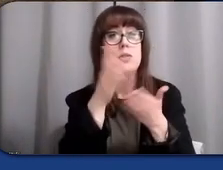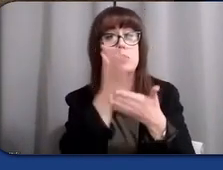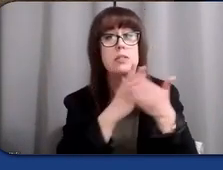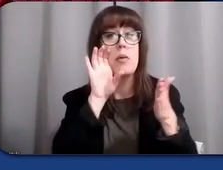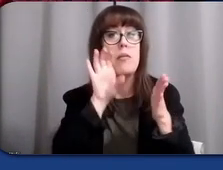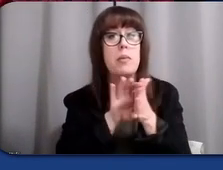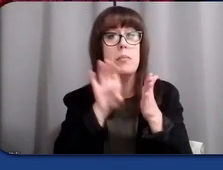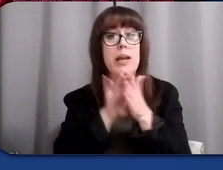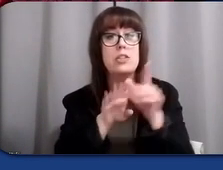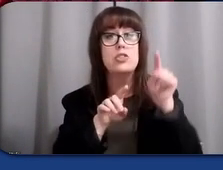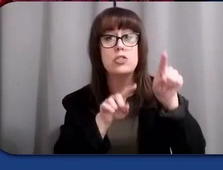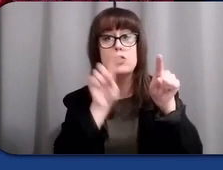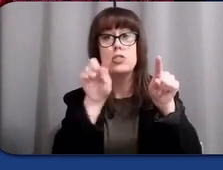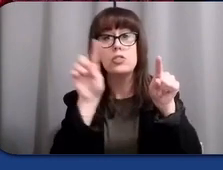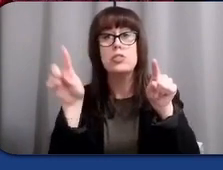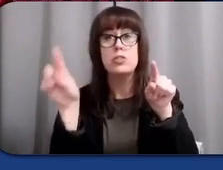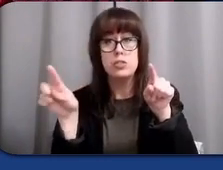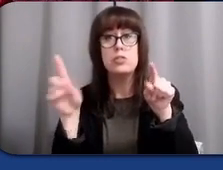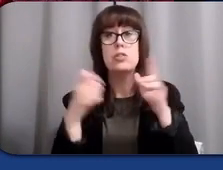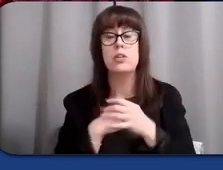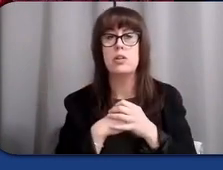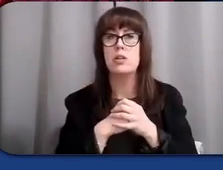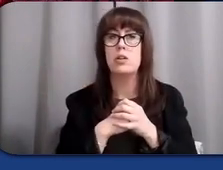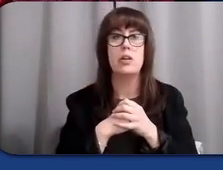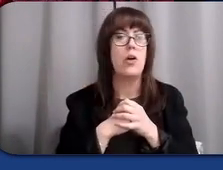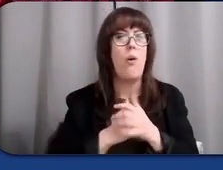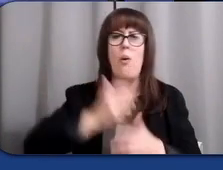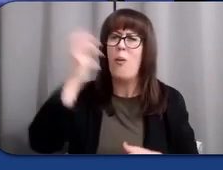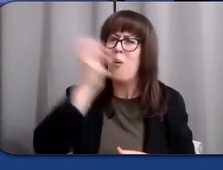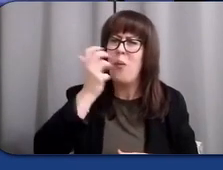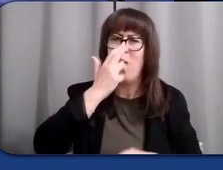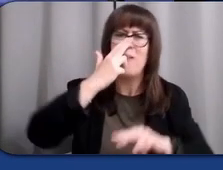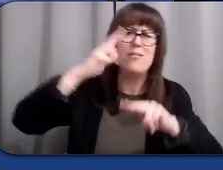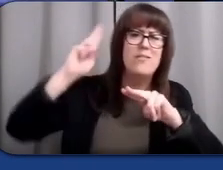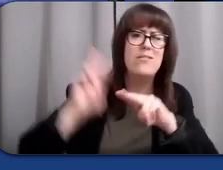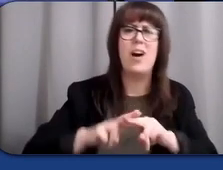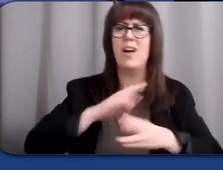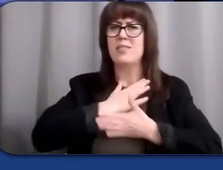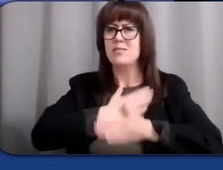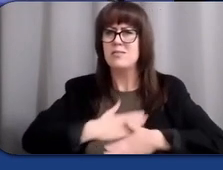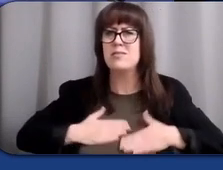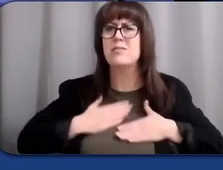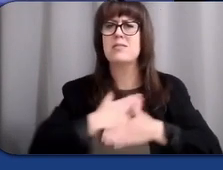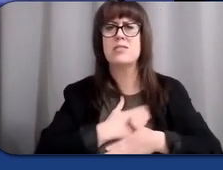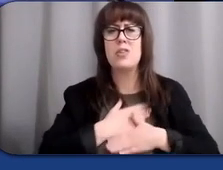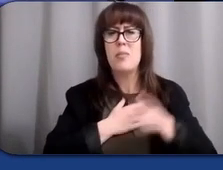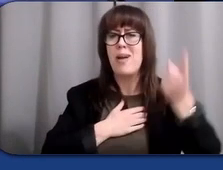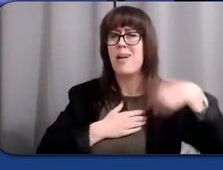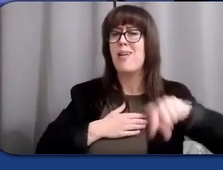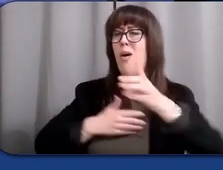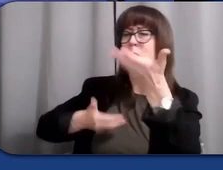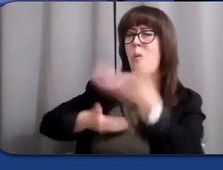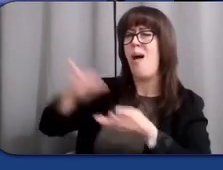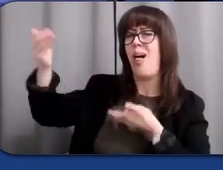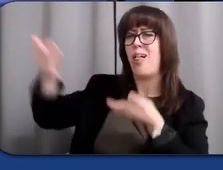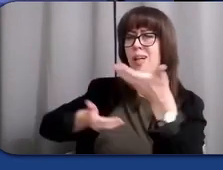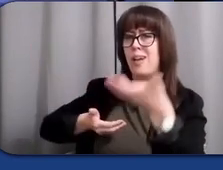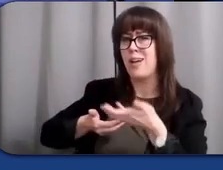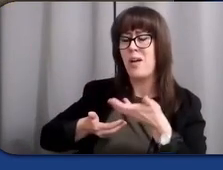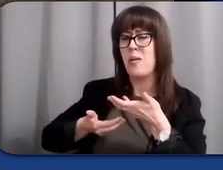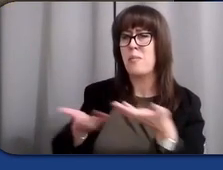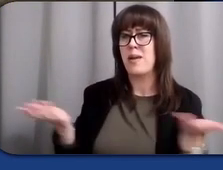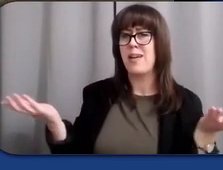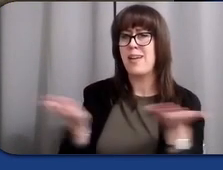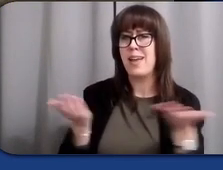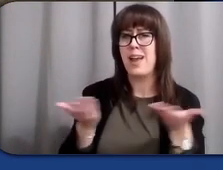through, it was such a raucous, fun time. They were like just so welcoming of us to their campus that, oh man, we had